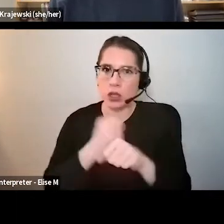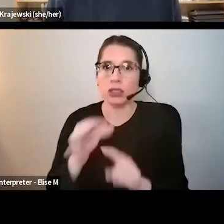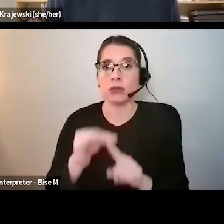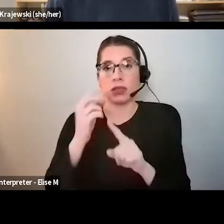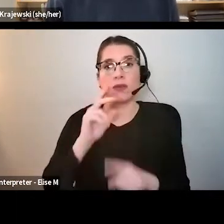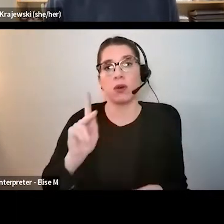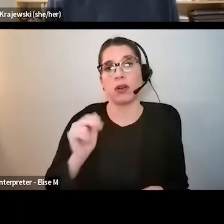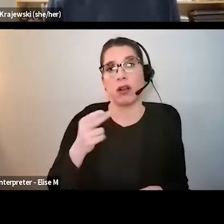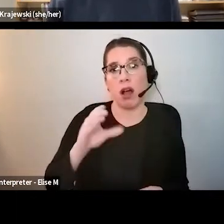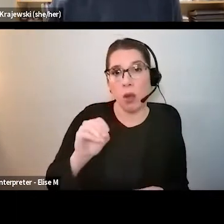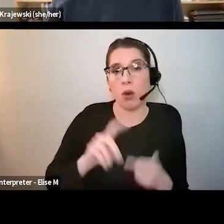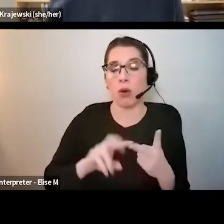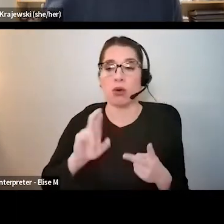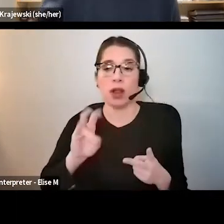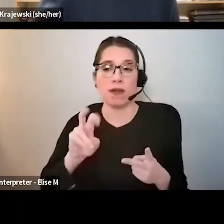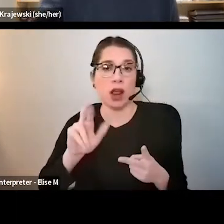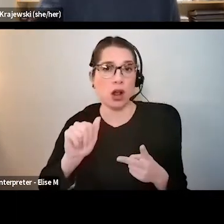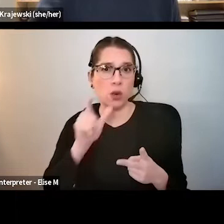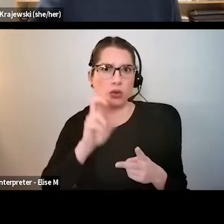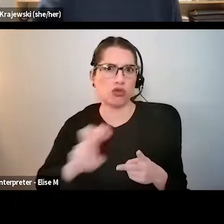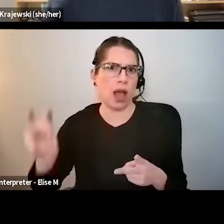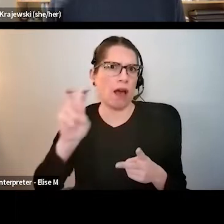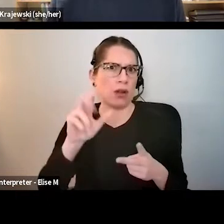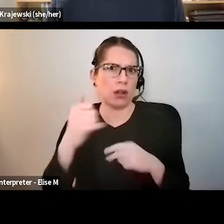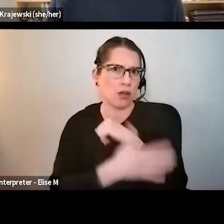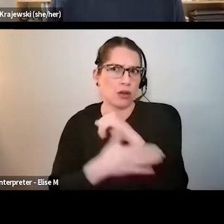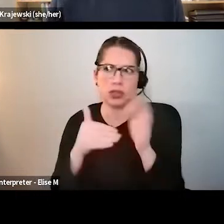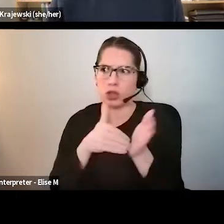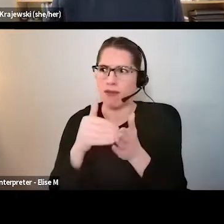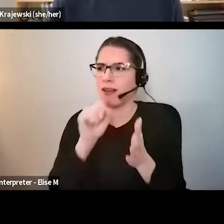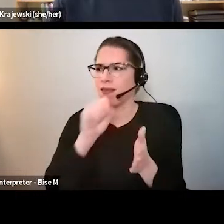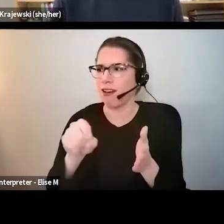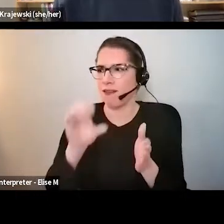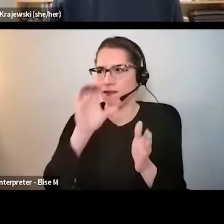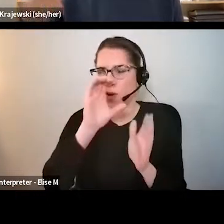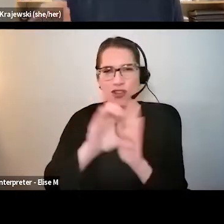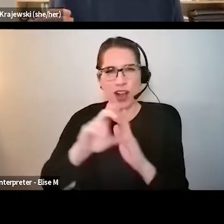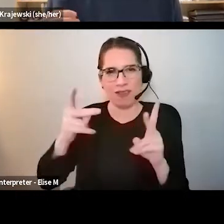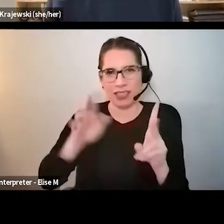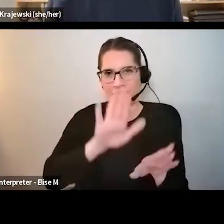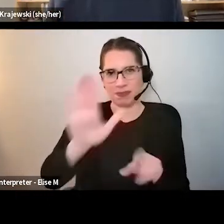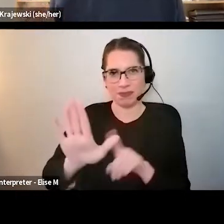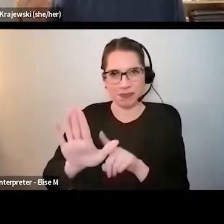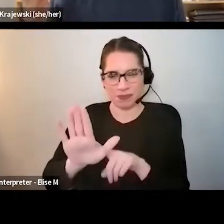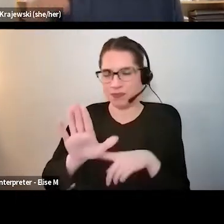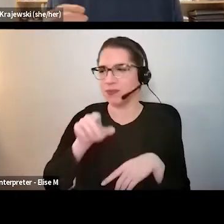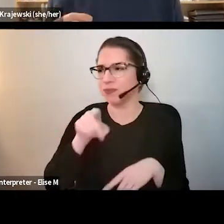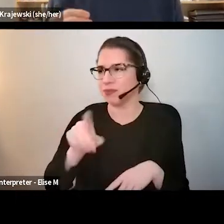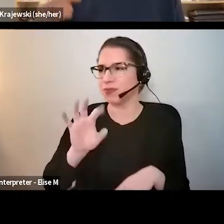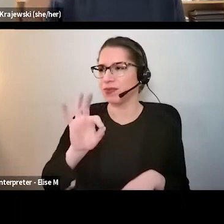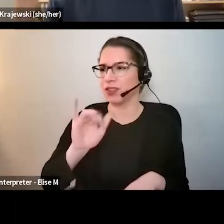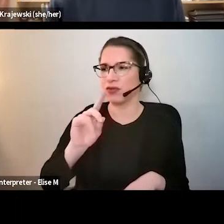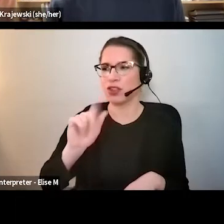traveled extensively abroad. I love this photograph by Manuel Alvarez Bravo of Frida seated in